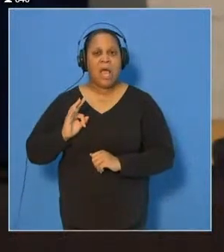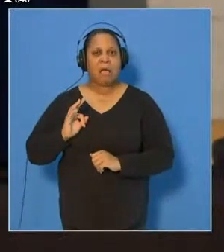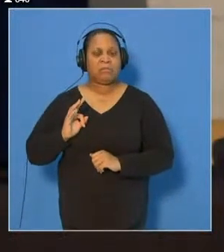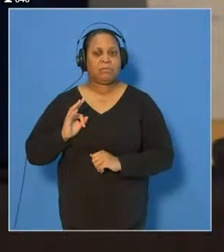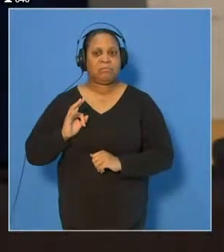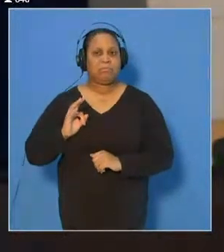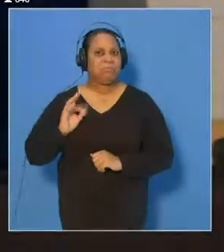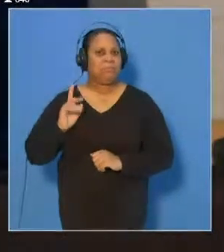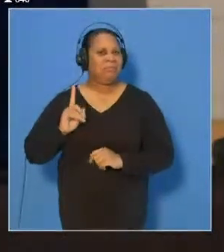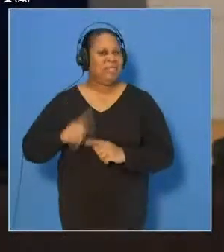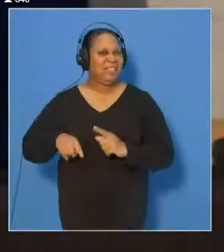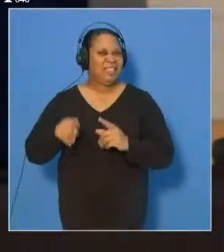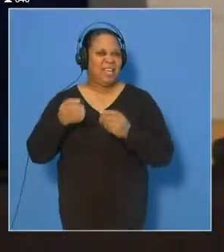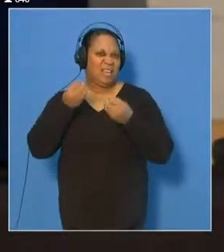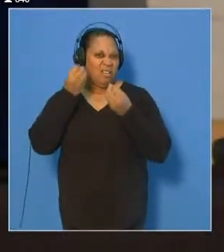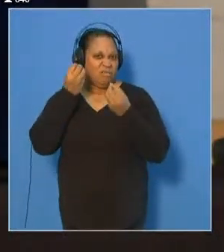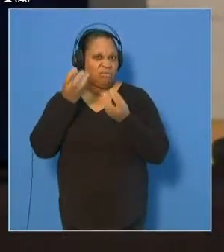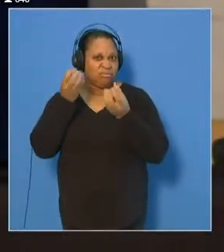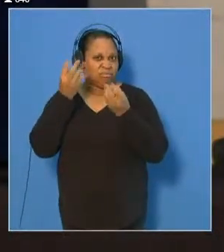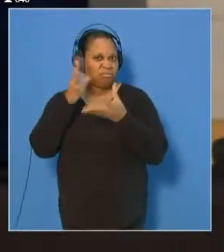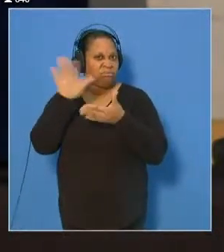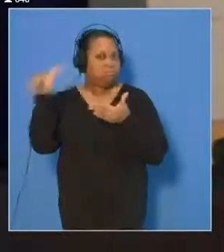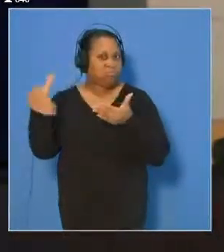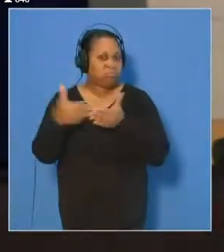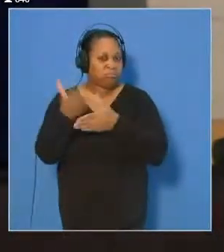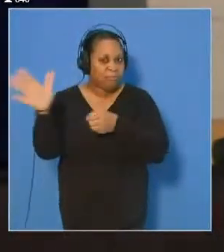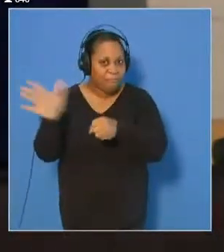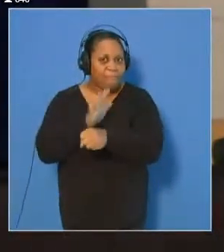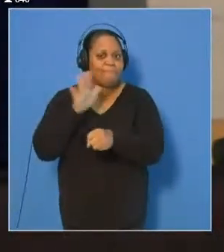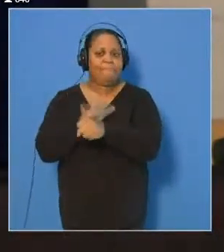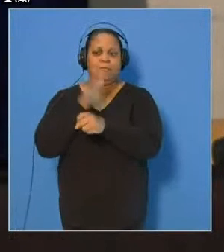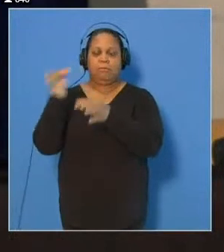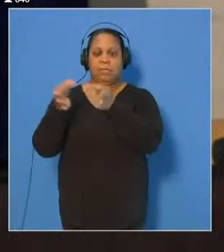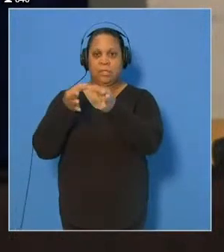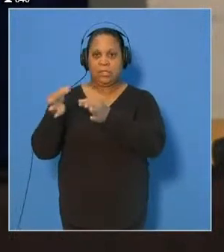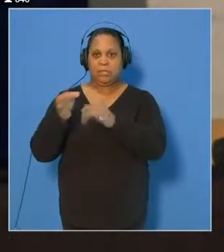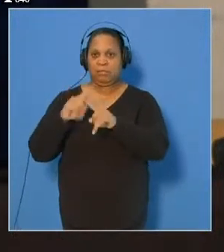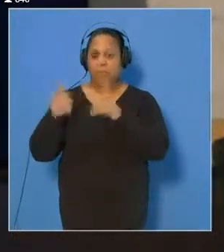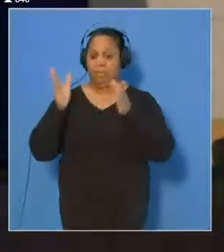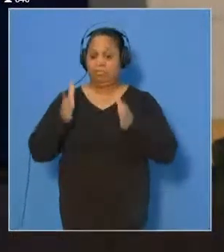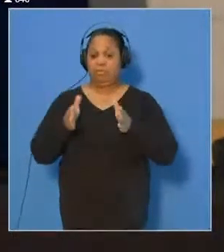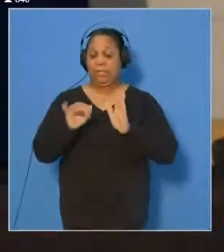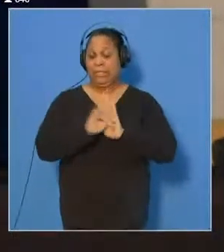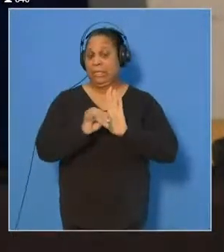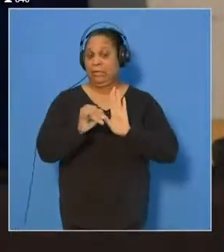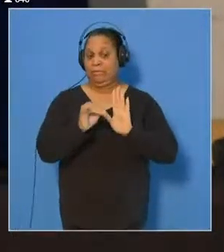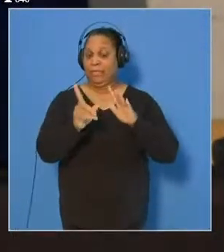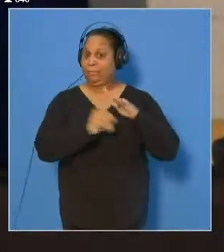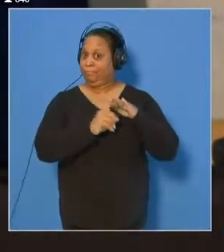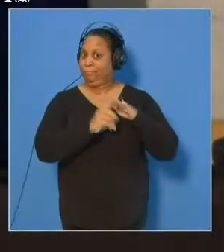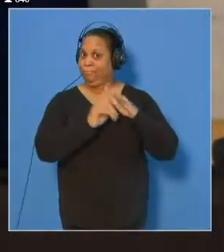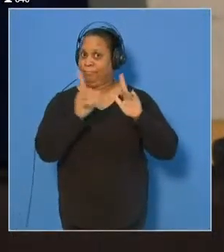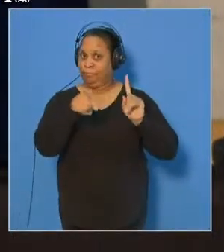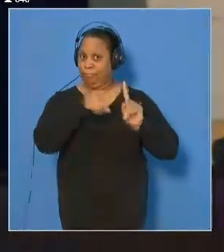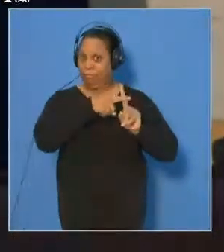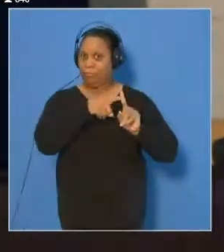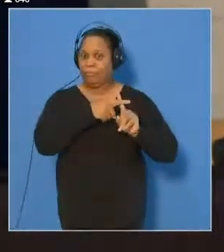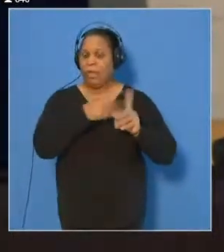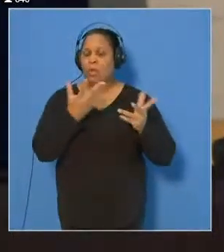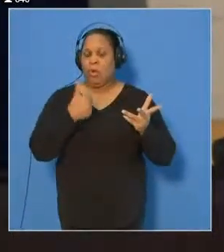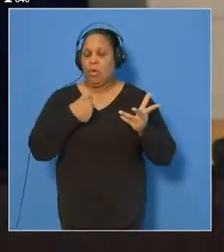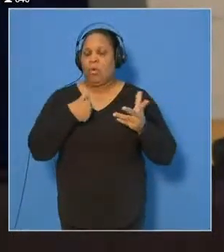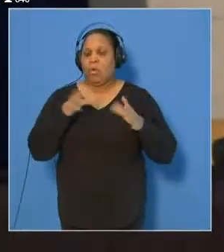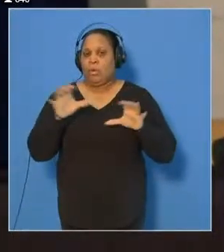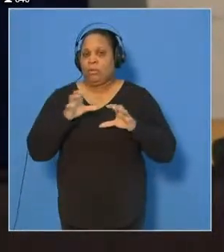without giving intimate details of the person who was identified as the case, I can say that what is